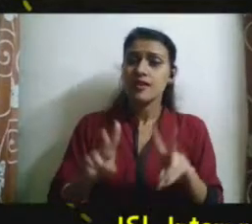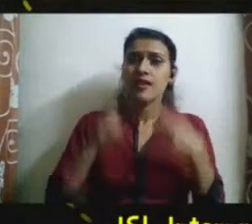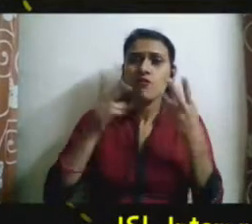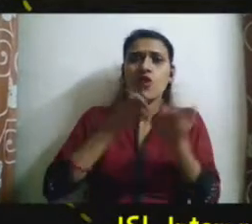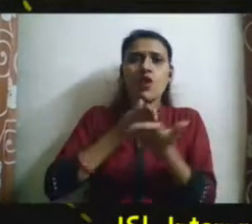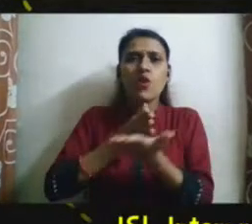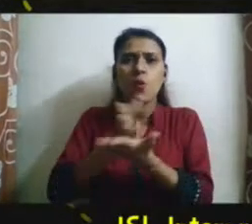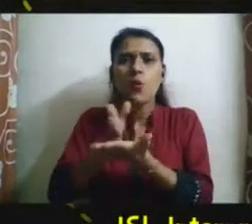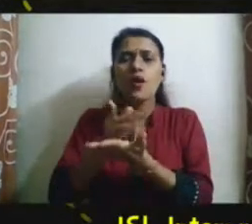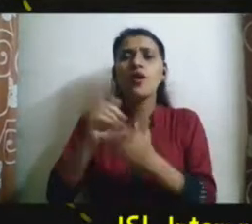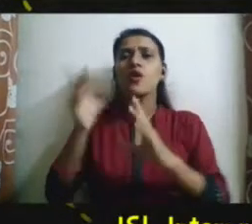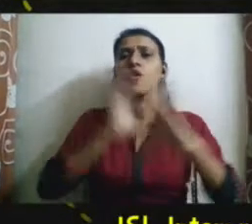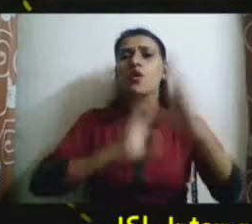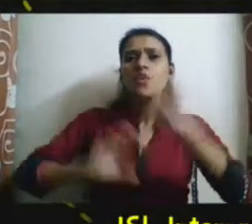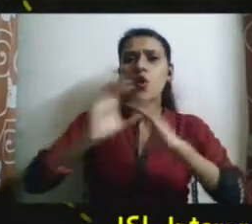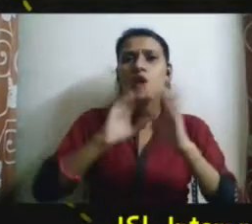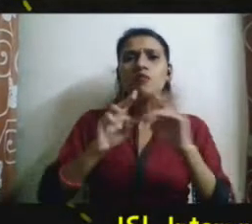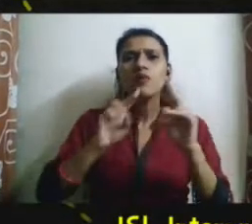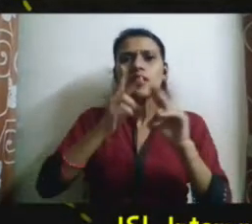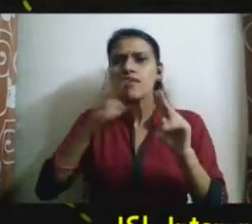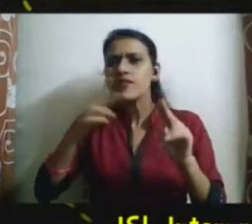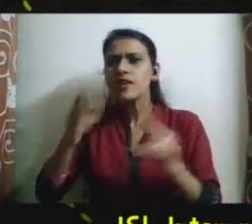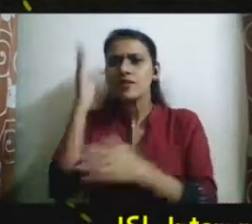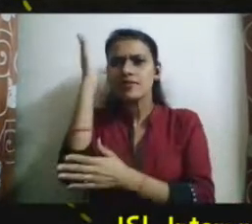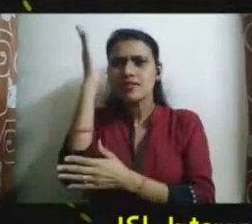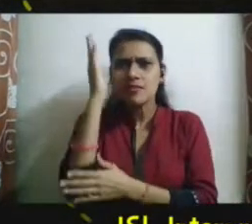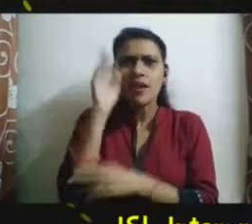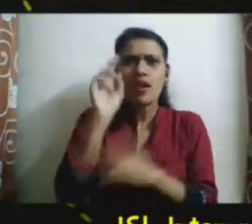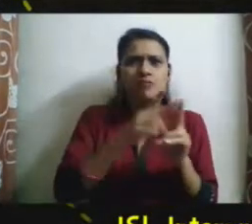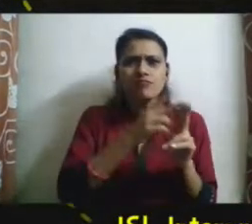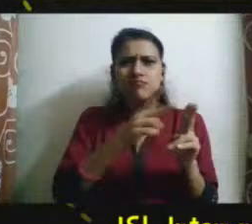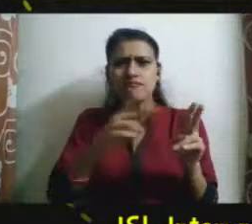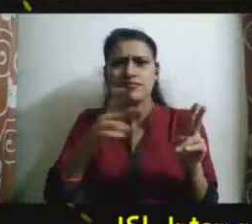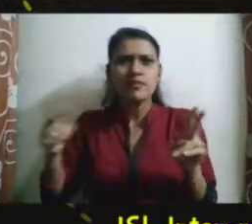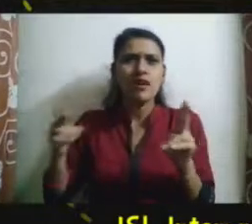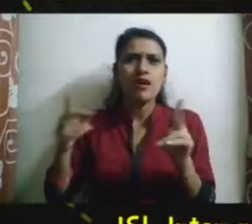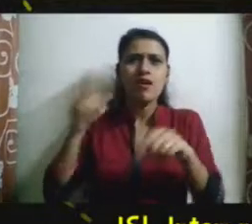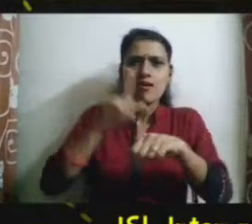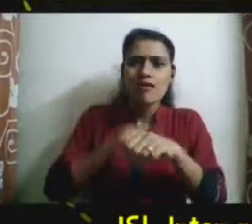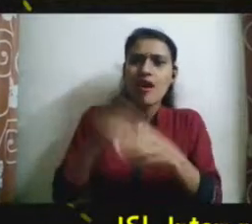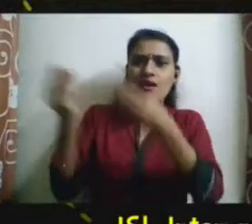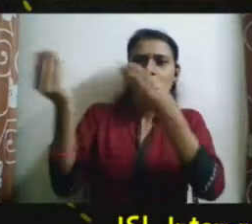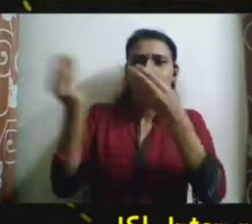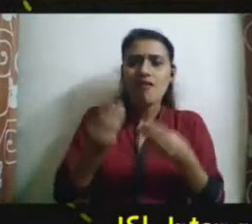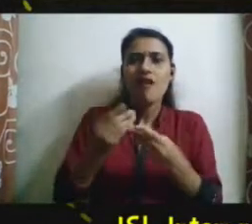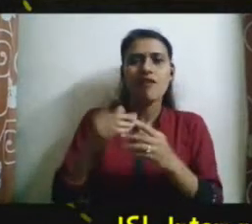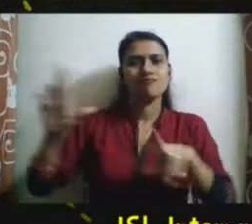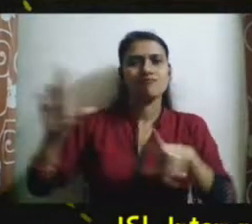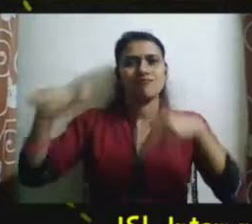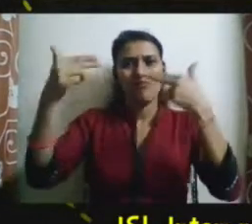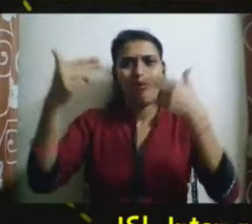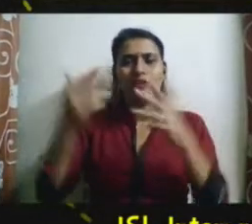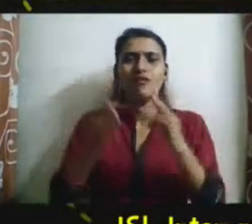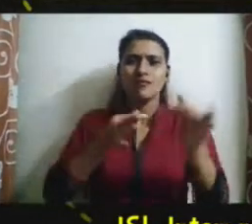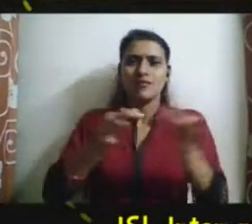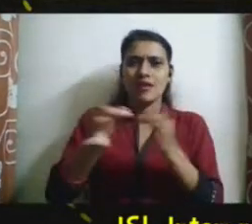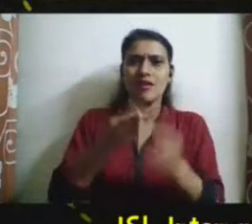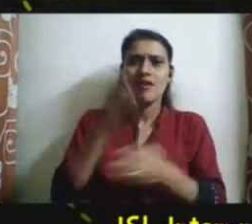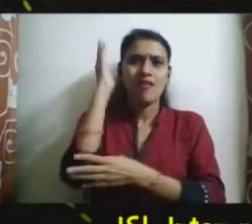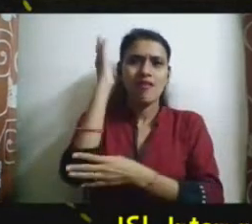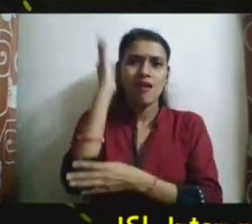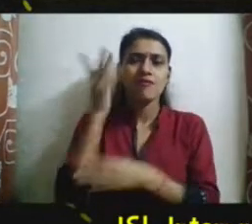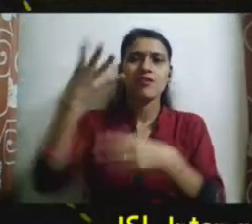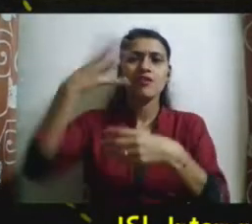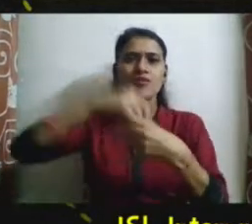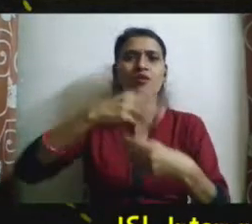people who were at the conference, all the different speakers, performers, people who gave time generously to be here, the different ways in which they're engaging